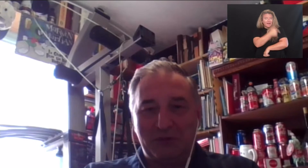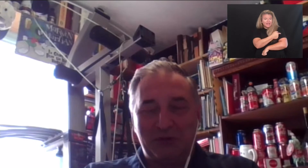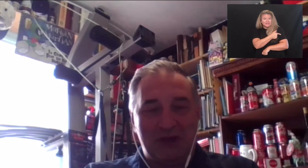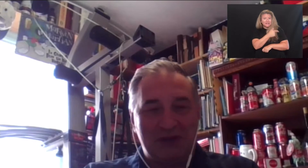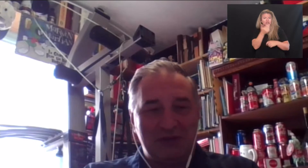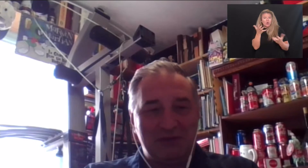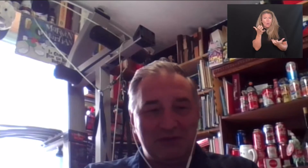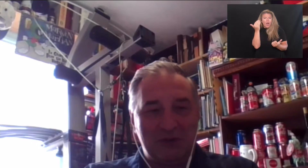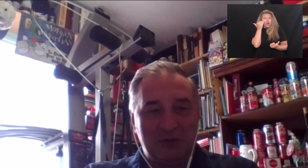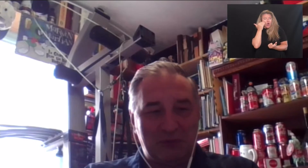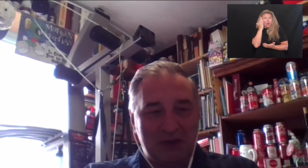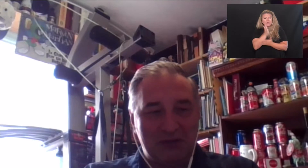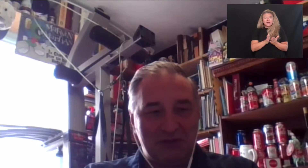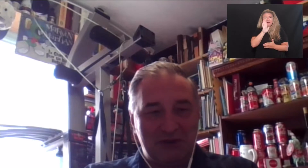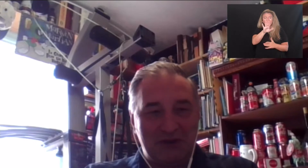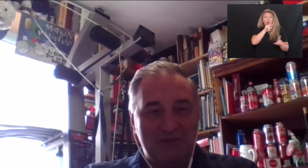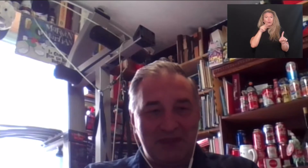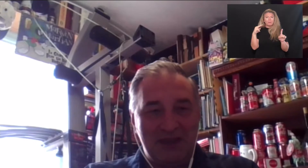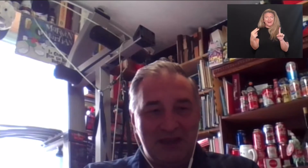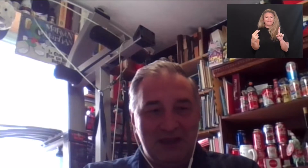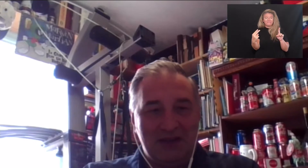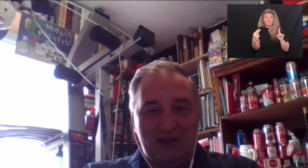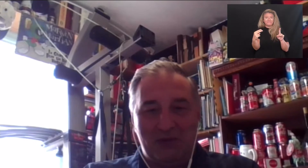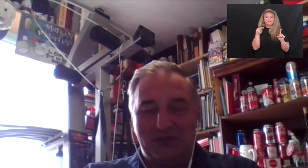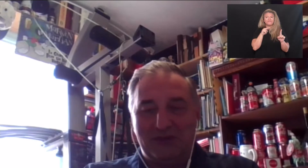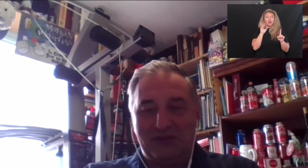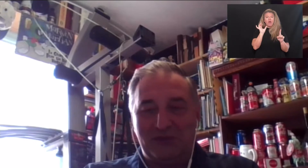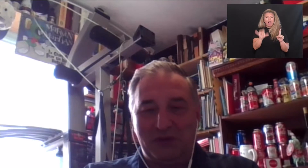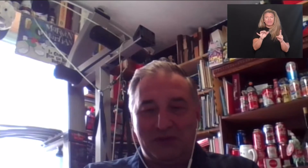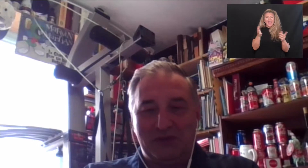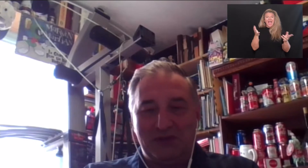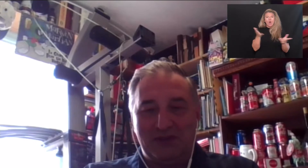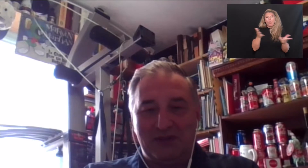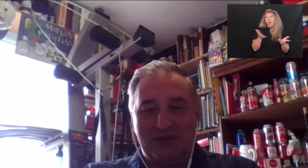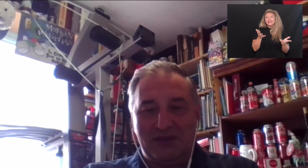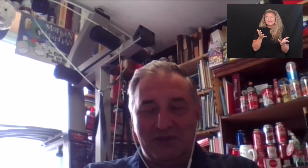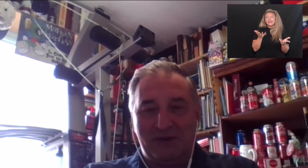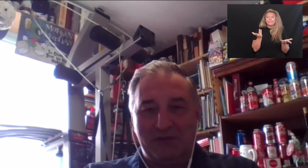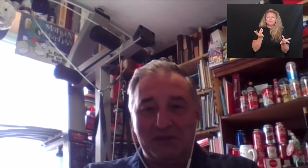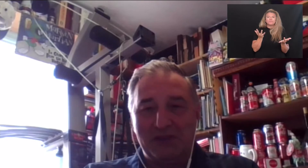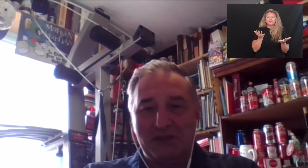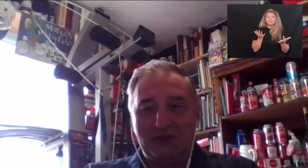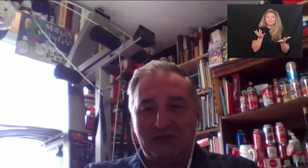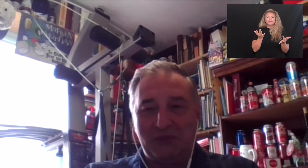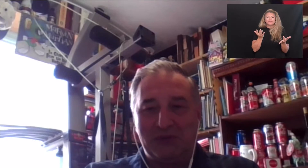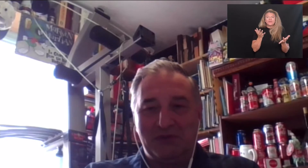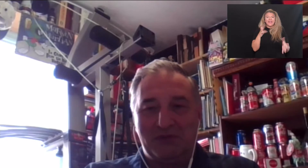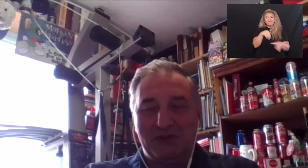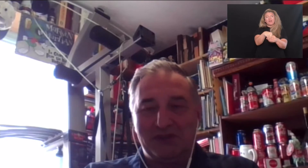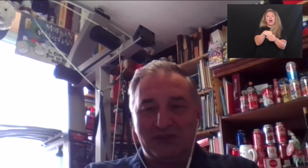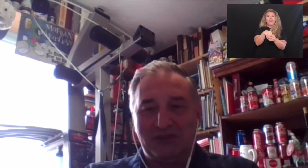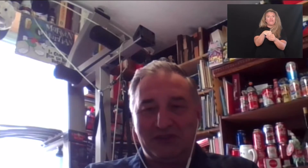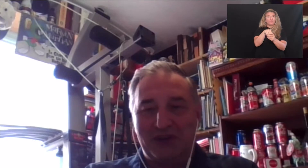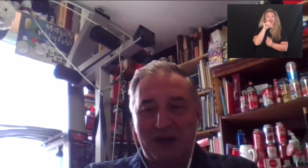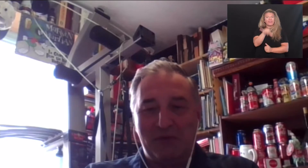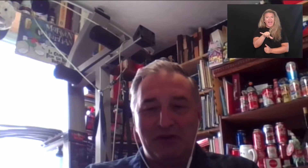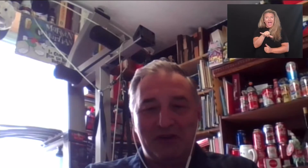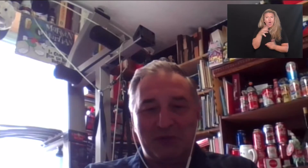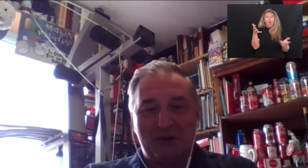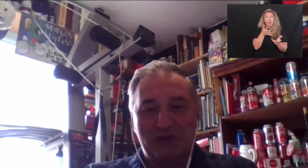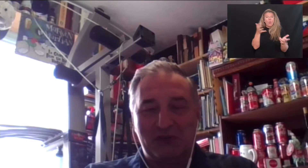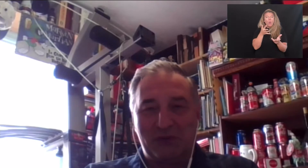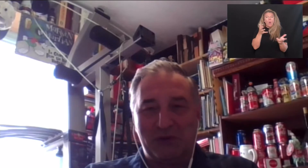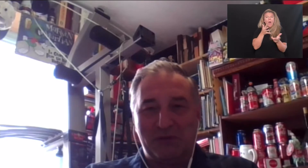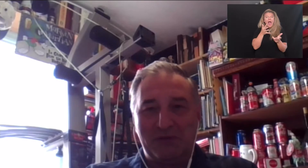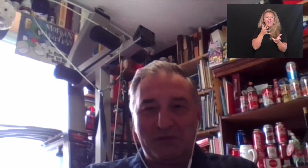your perspective on kind of what's involved in the logistics. What logistics are